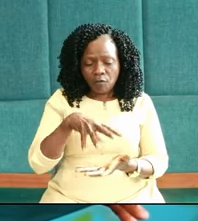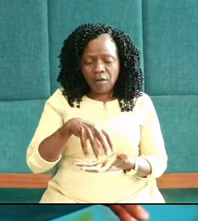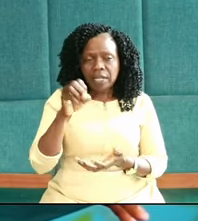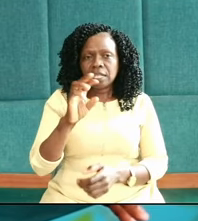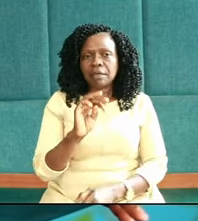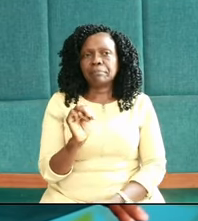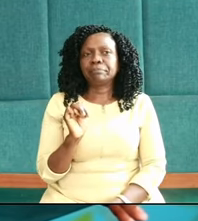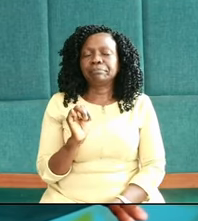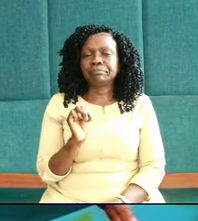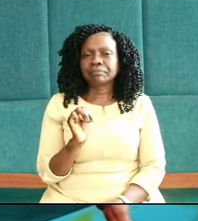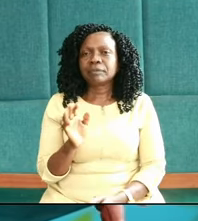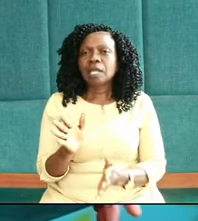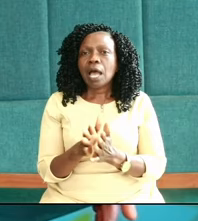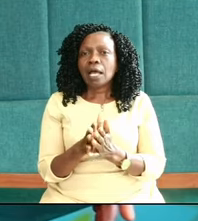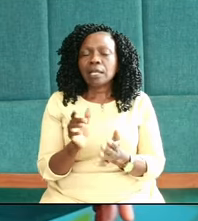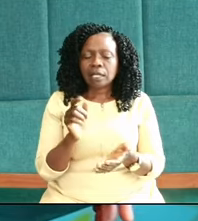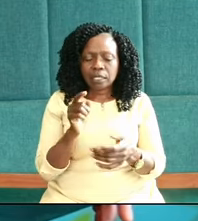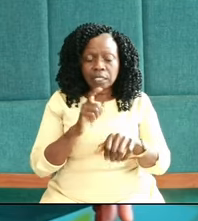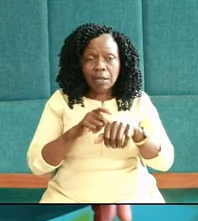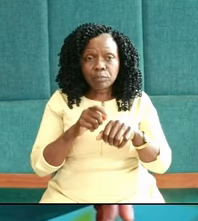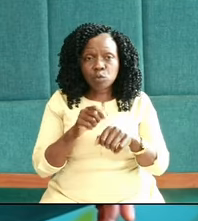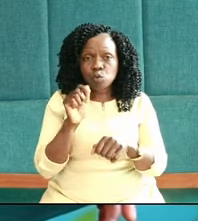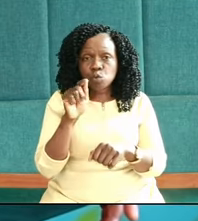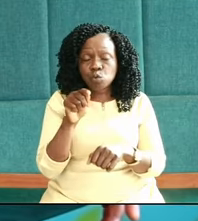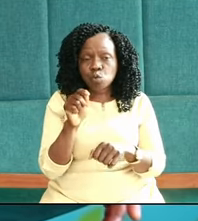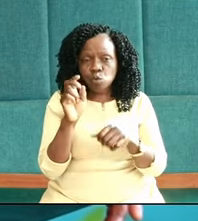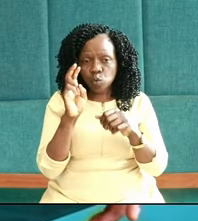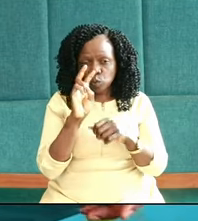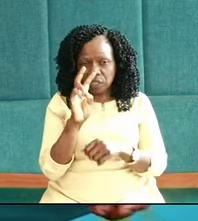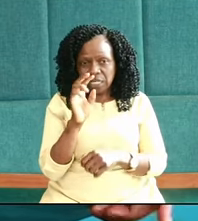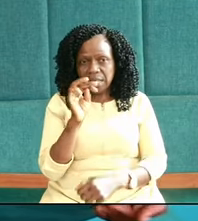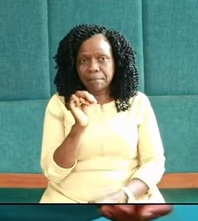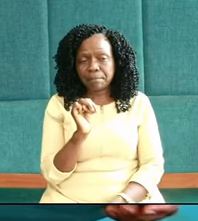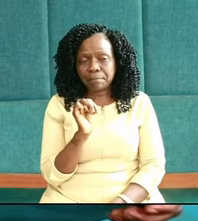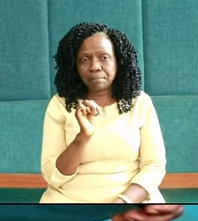them. And when you will be able to see them,